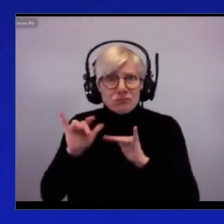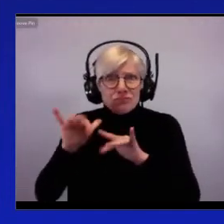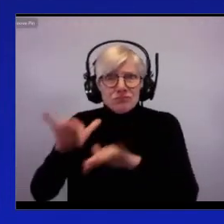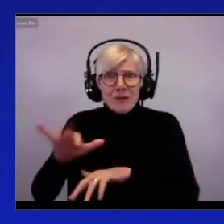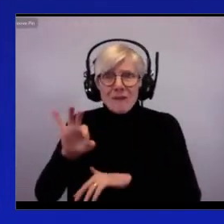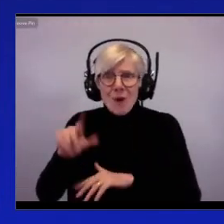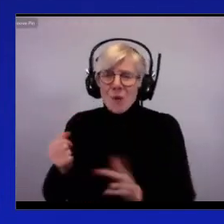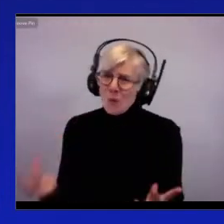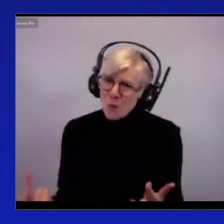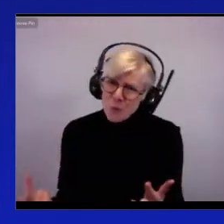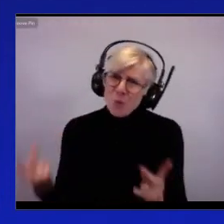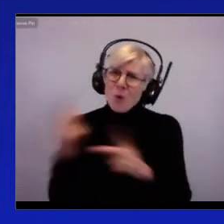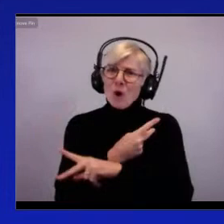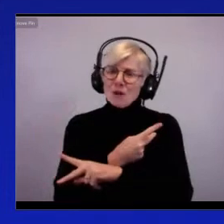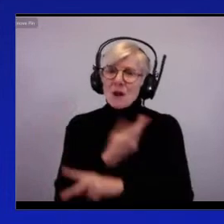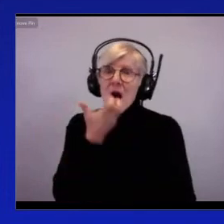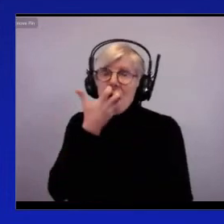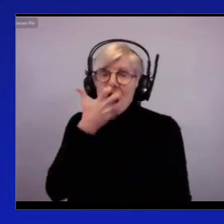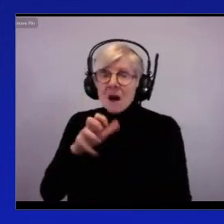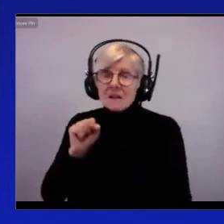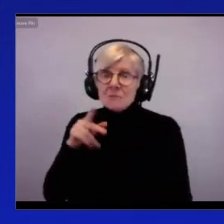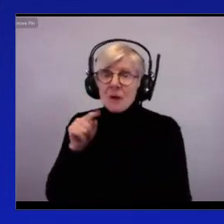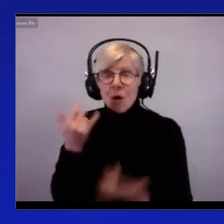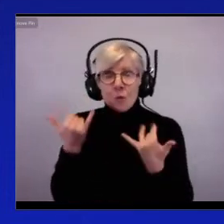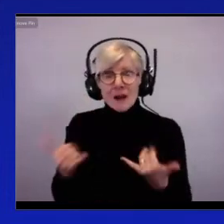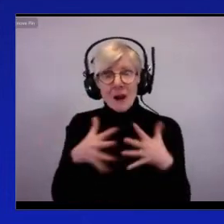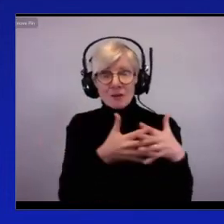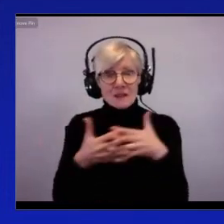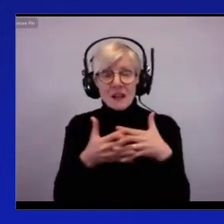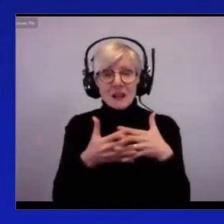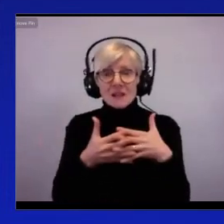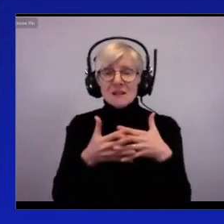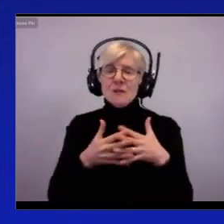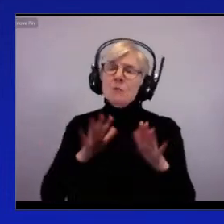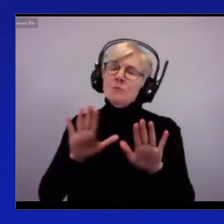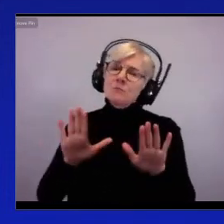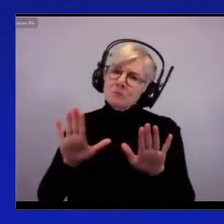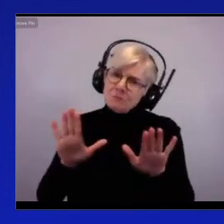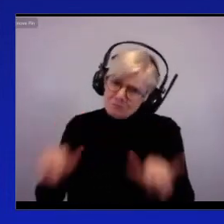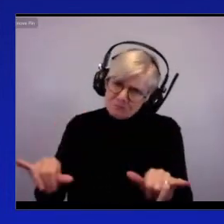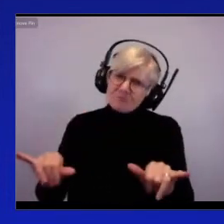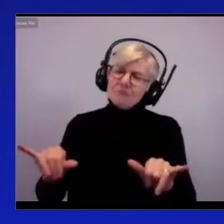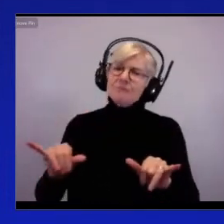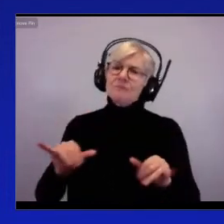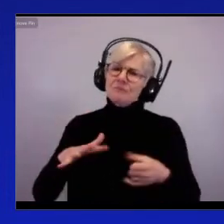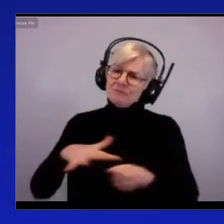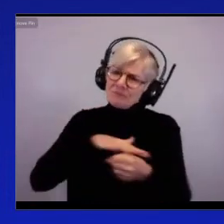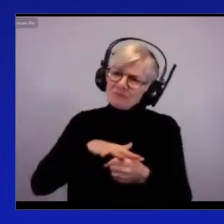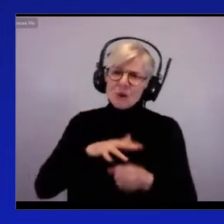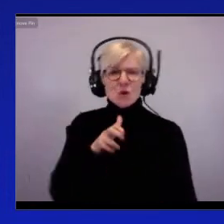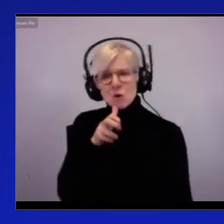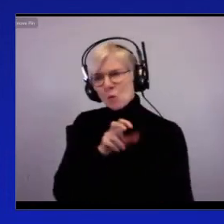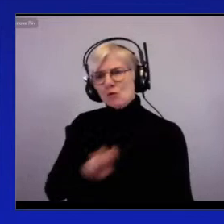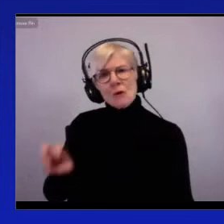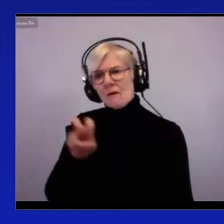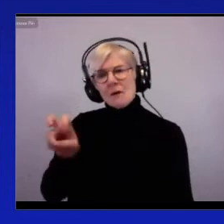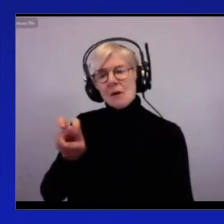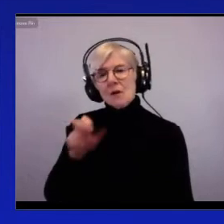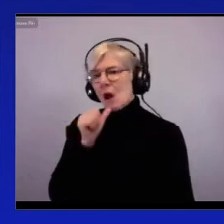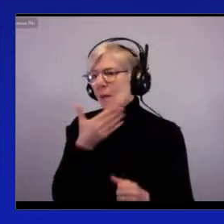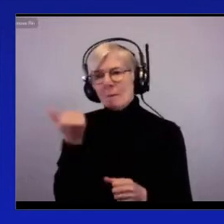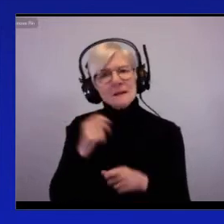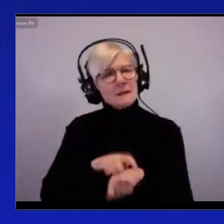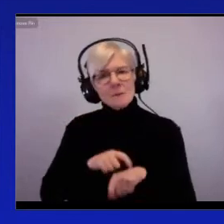point, which is a massive hotspot in the United States. We need you to stay at home, as I said, as much as possible, and let's continue to